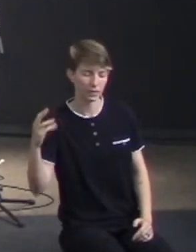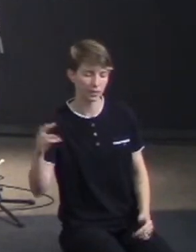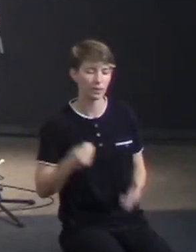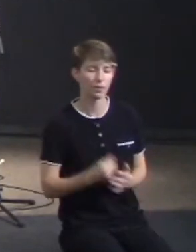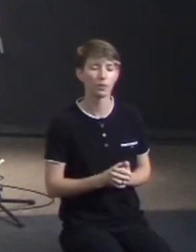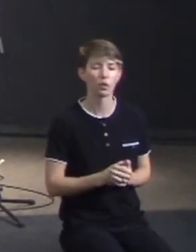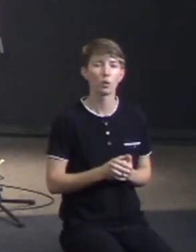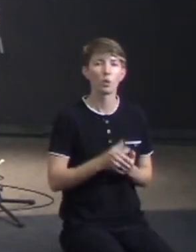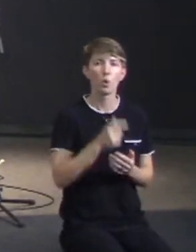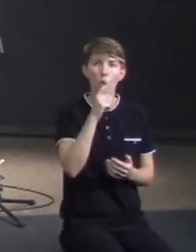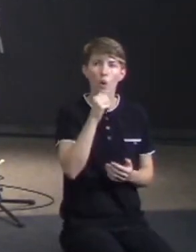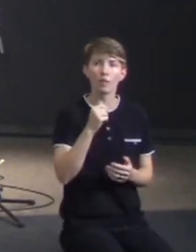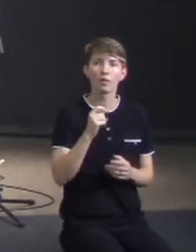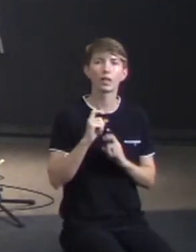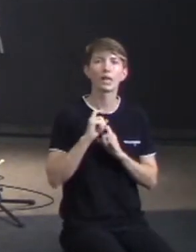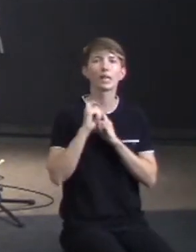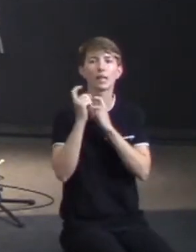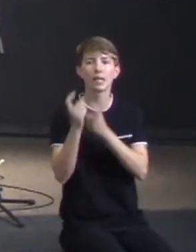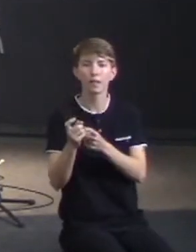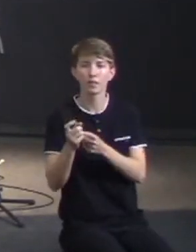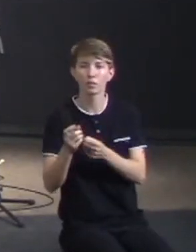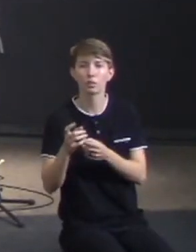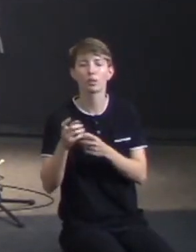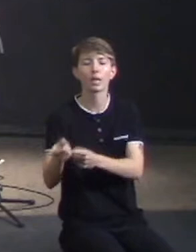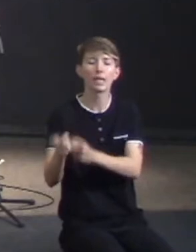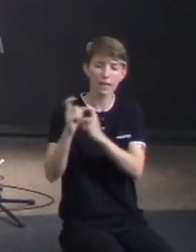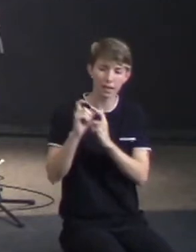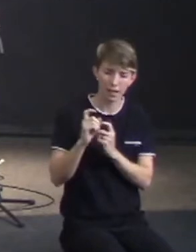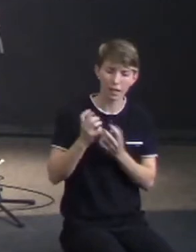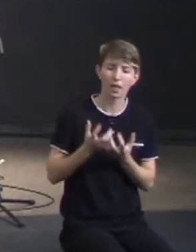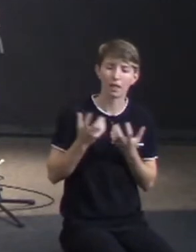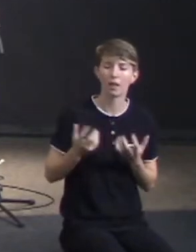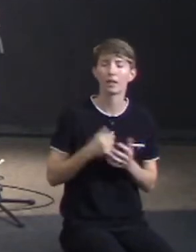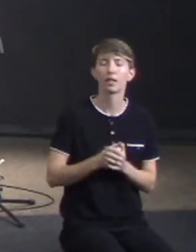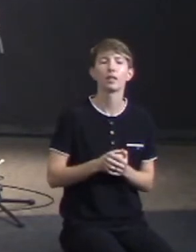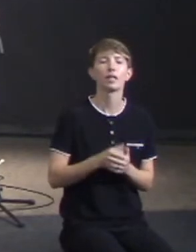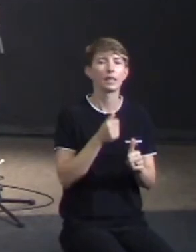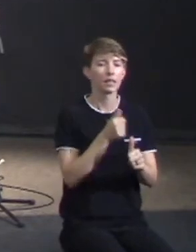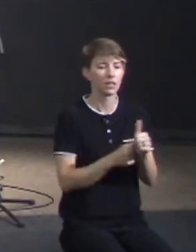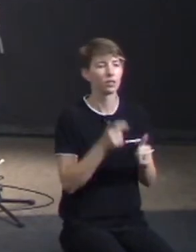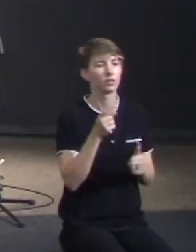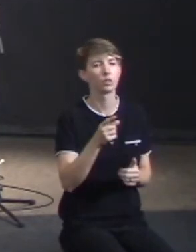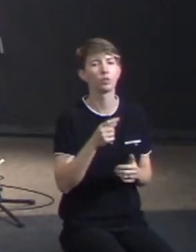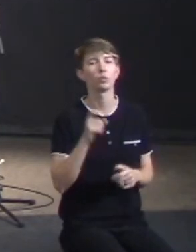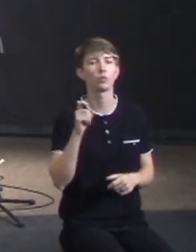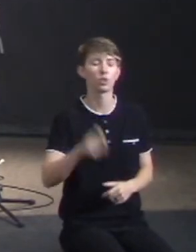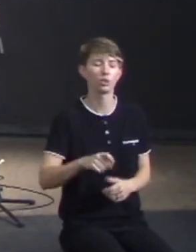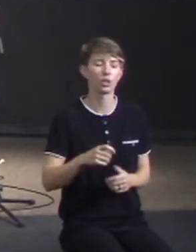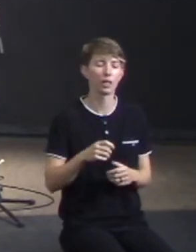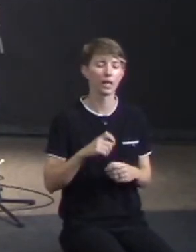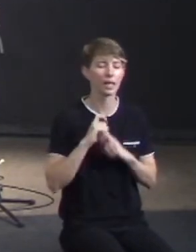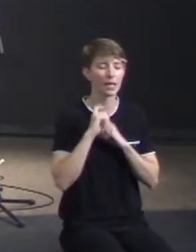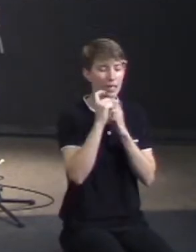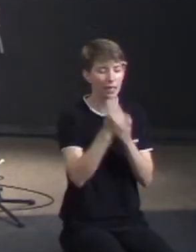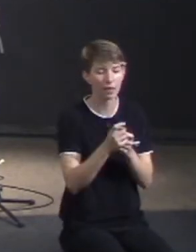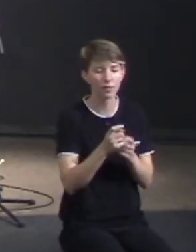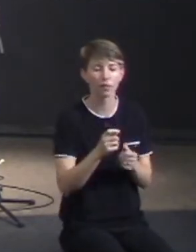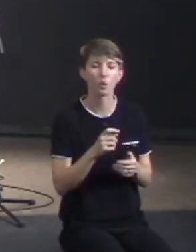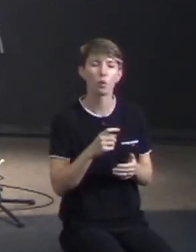sows generously will also reap generously. Each of you should give what you have decided in your heart to give,